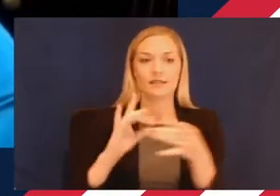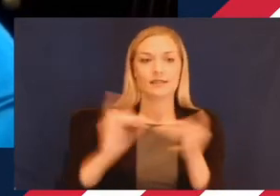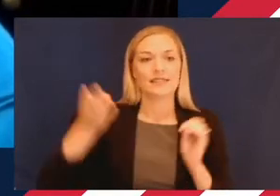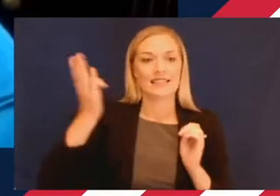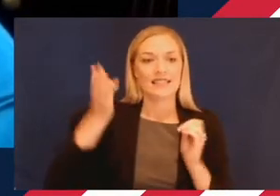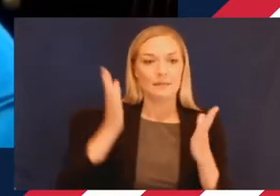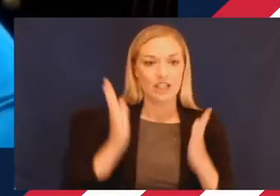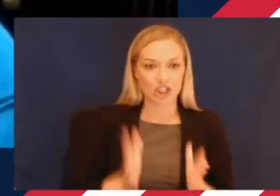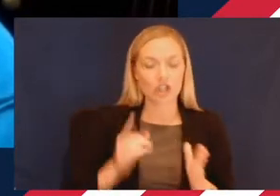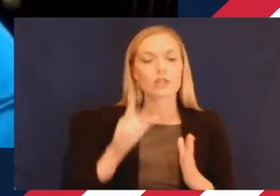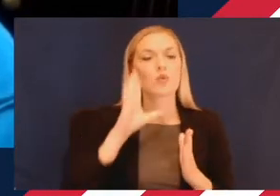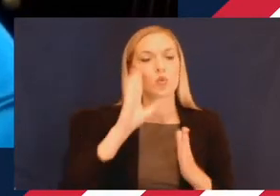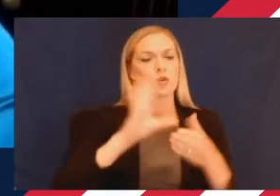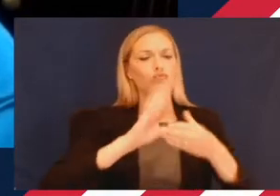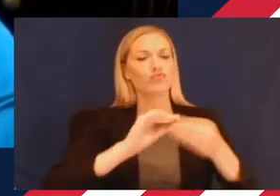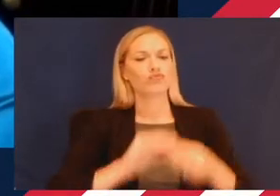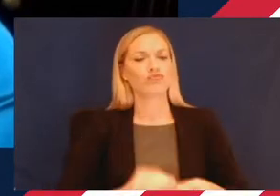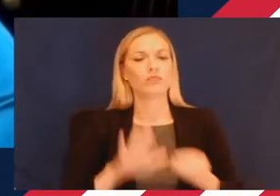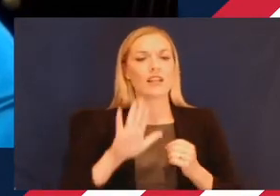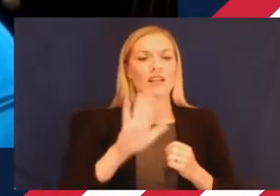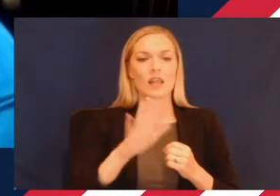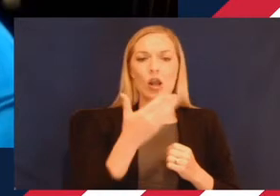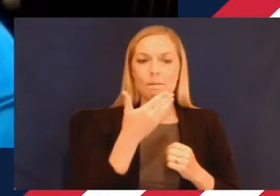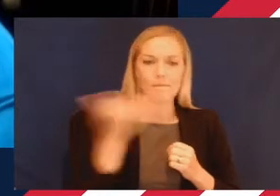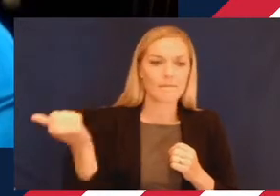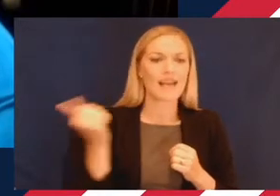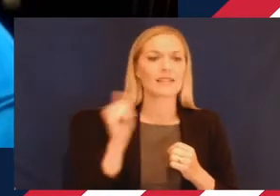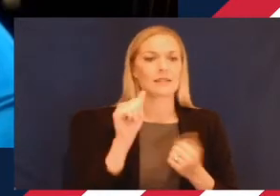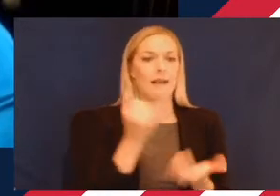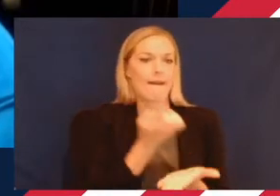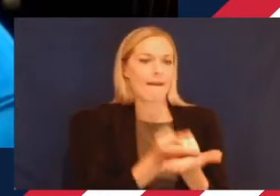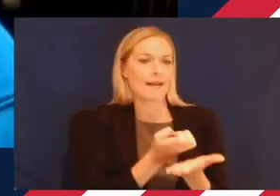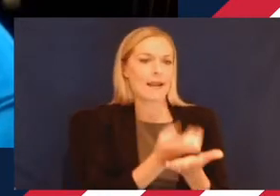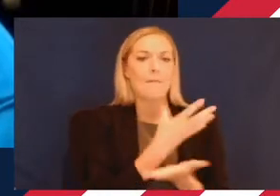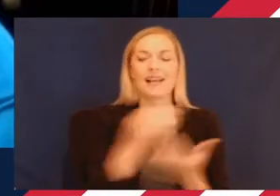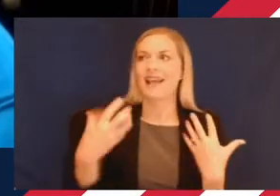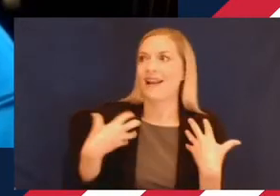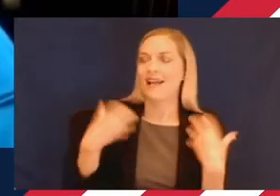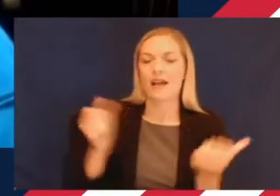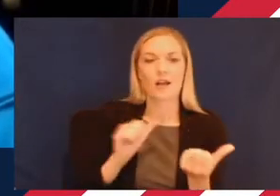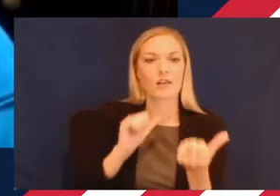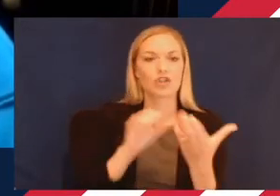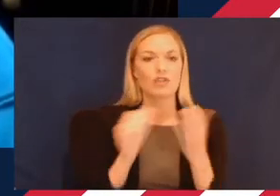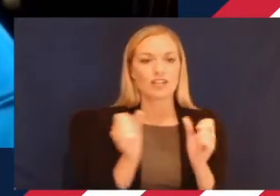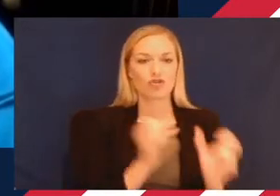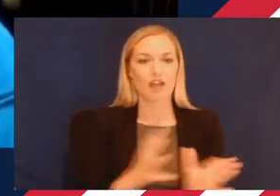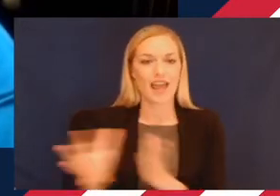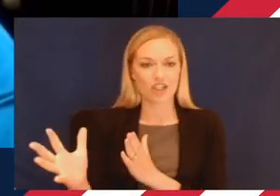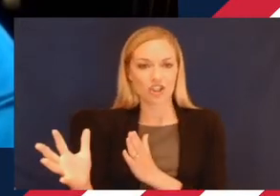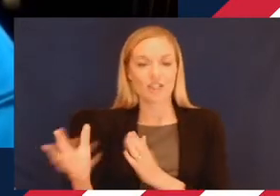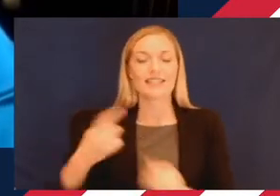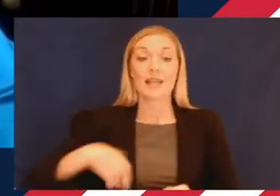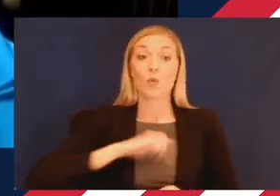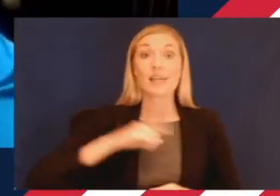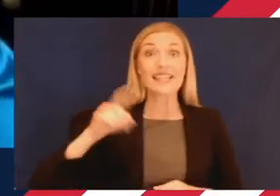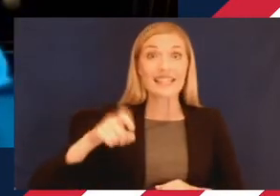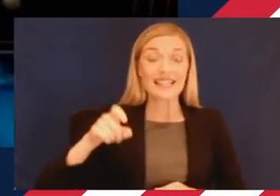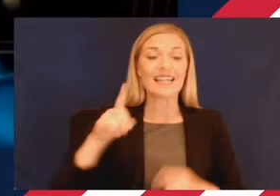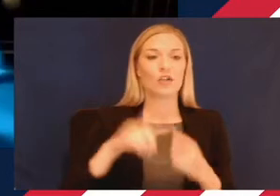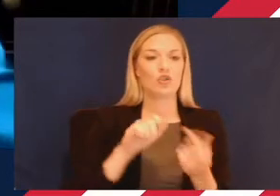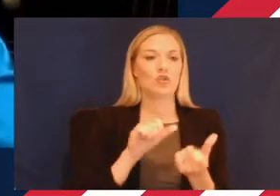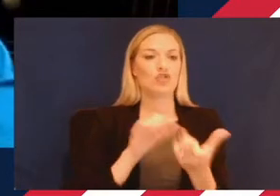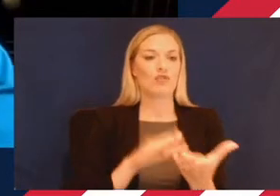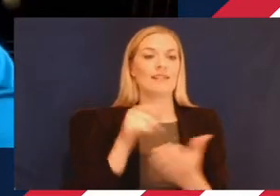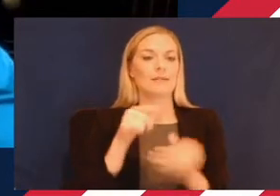economic response and strategies needed to address this ongoing global crisis. We will now hear from